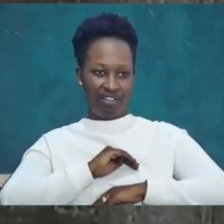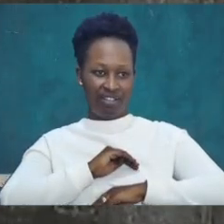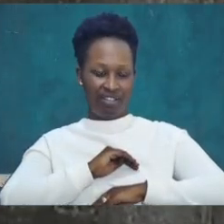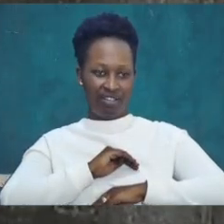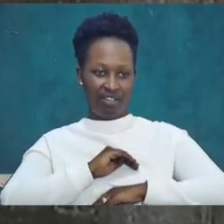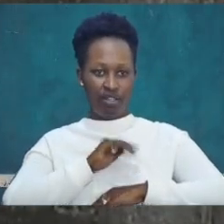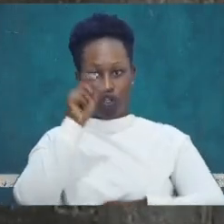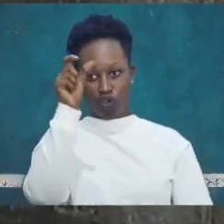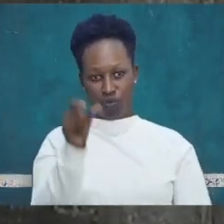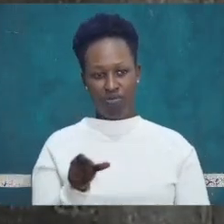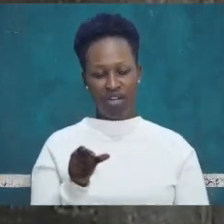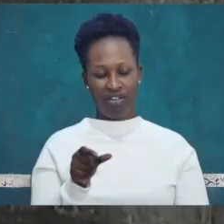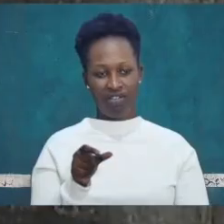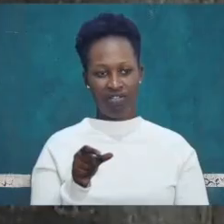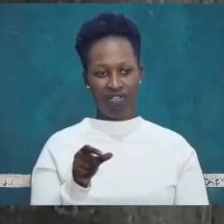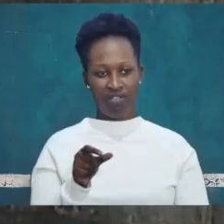satisfy human